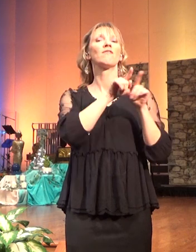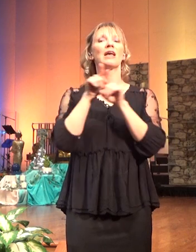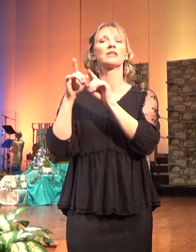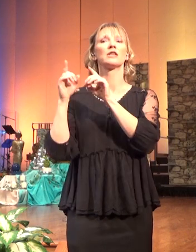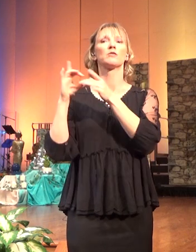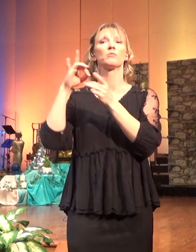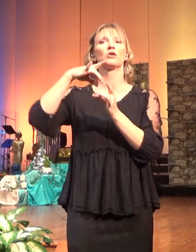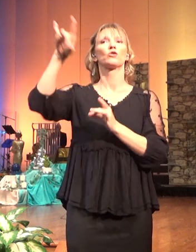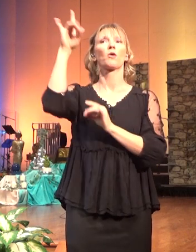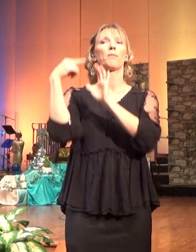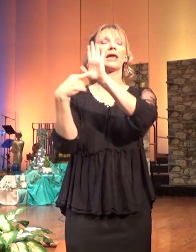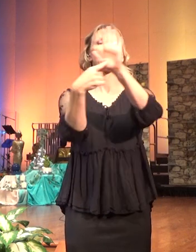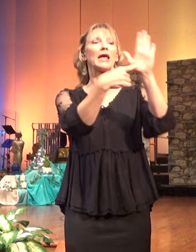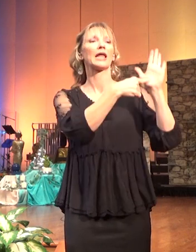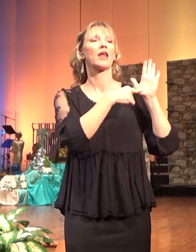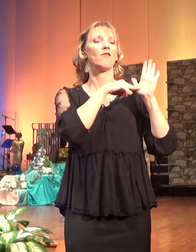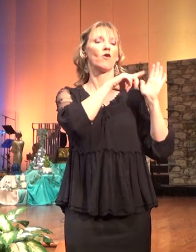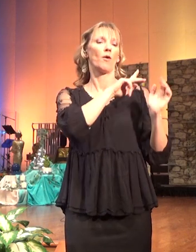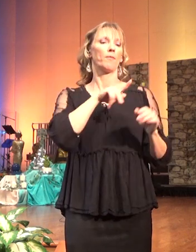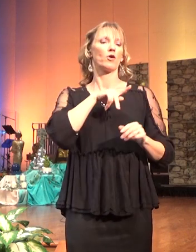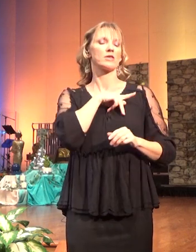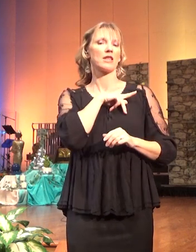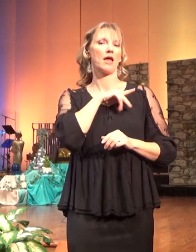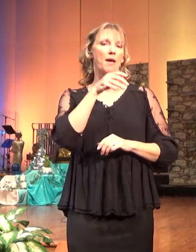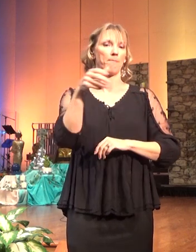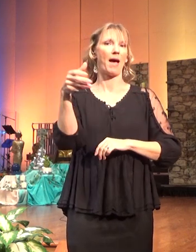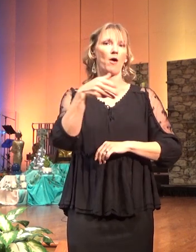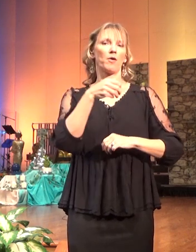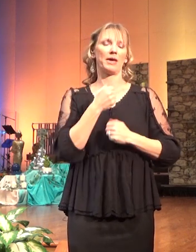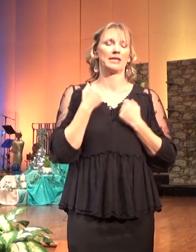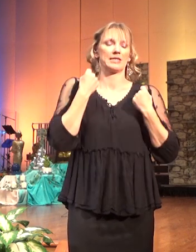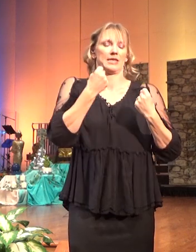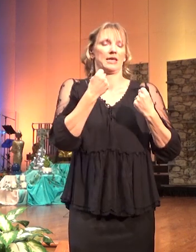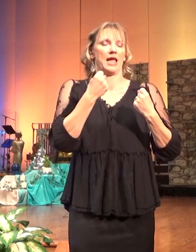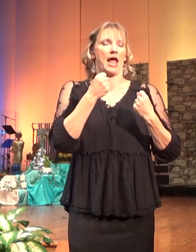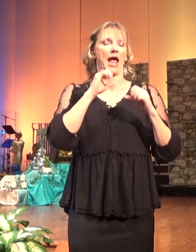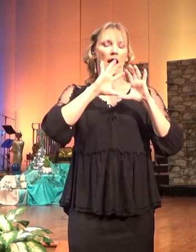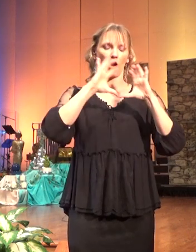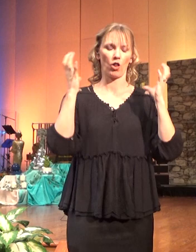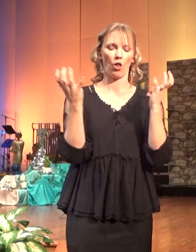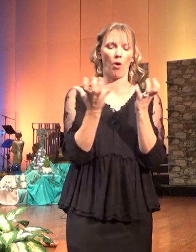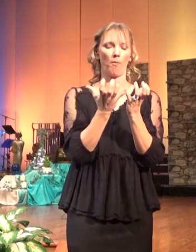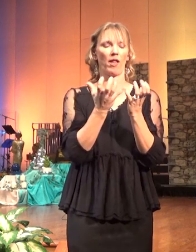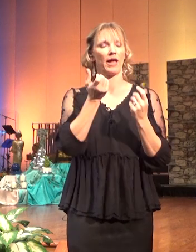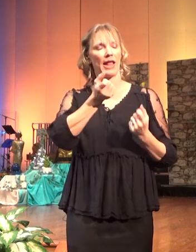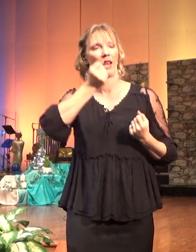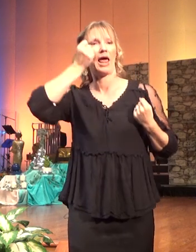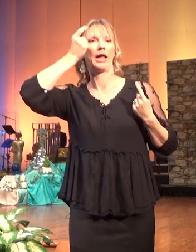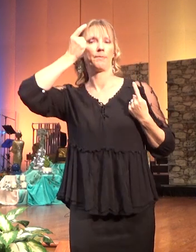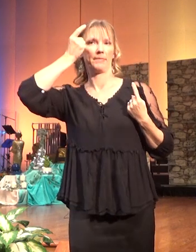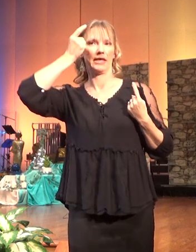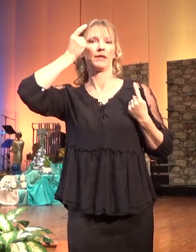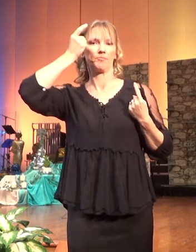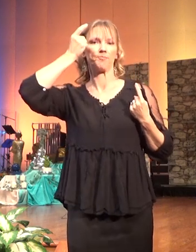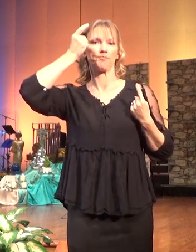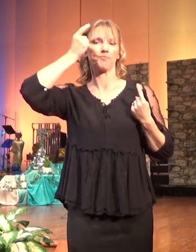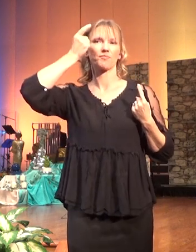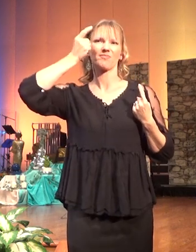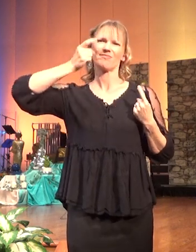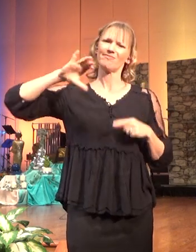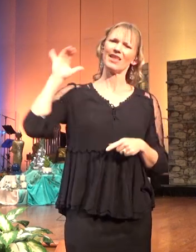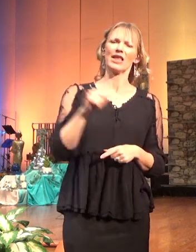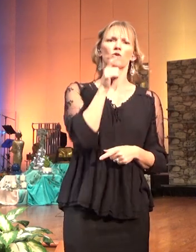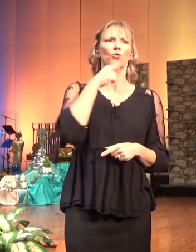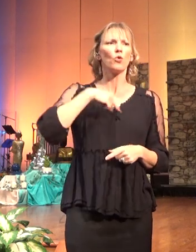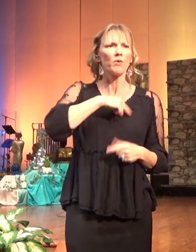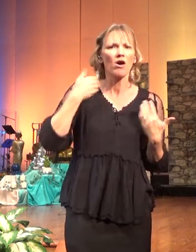as a spiritual beacon for personal empowerment and global enlightenment. And so that is who we are,